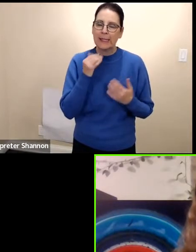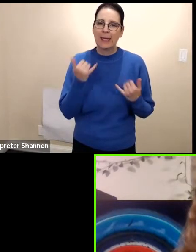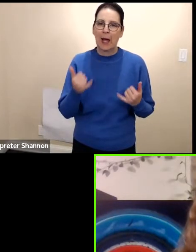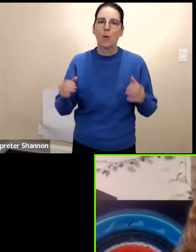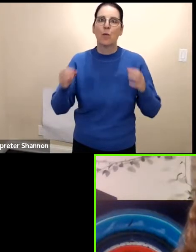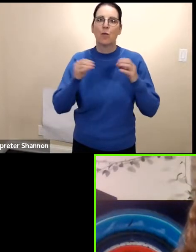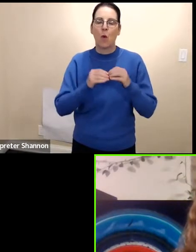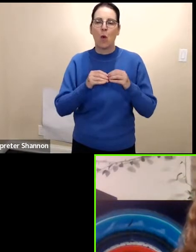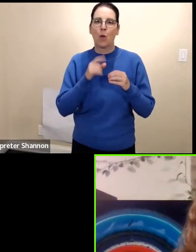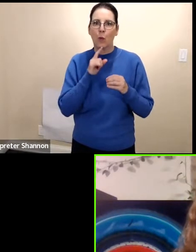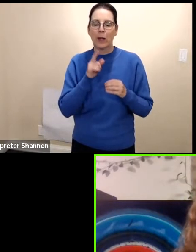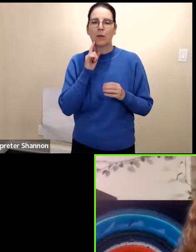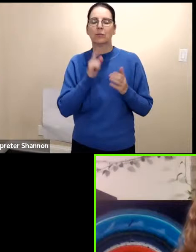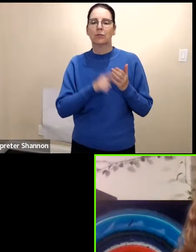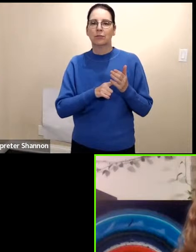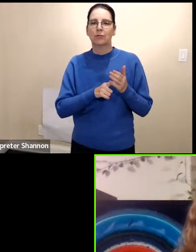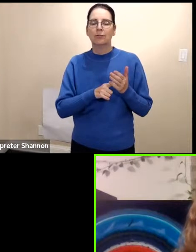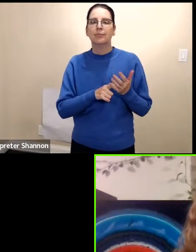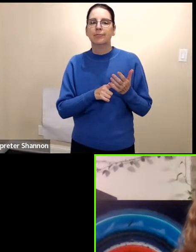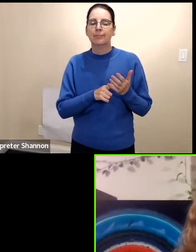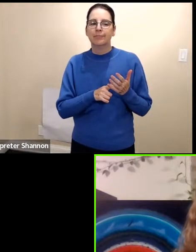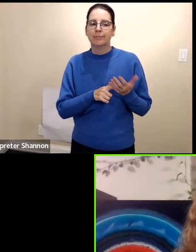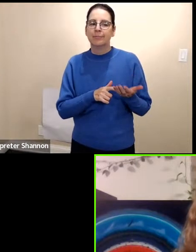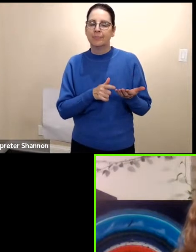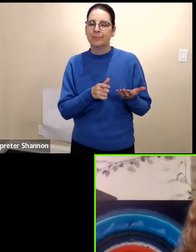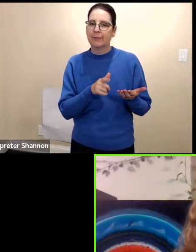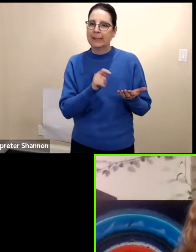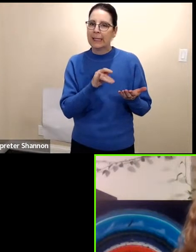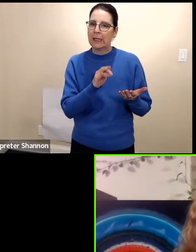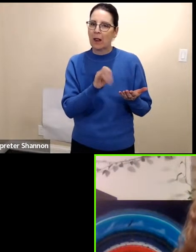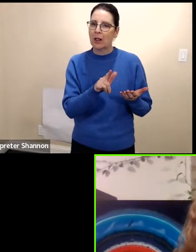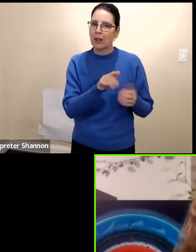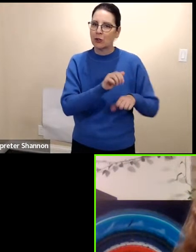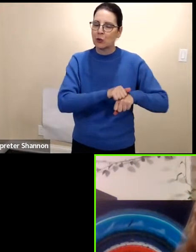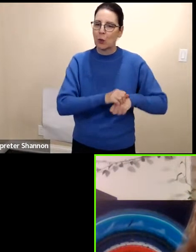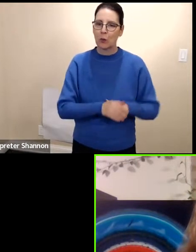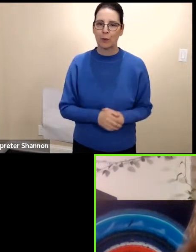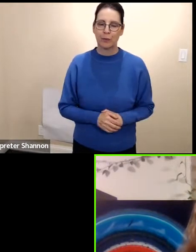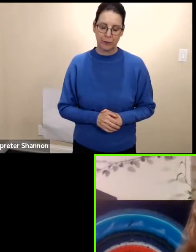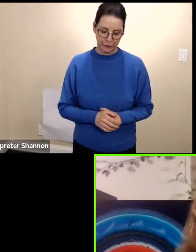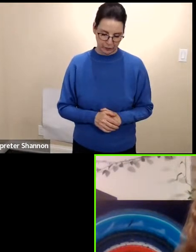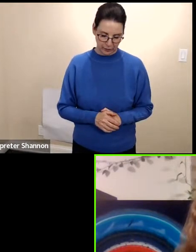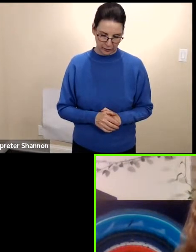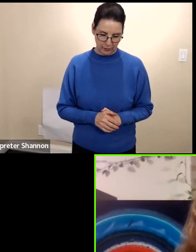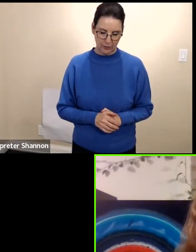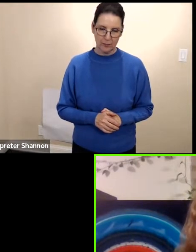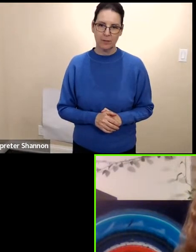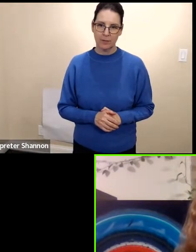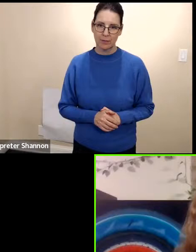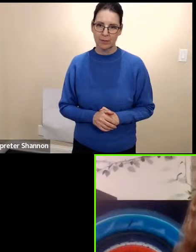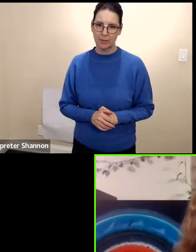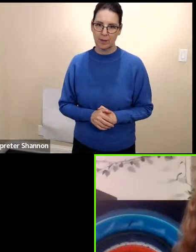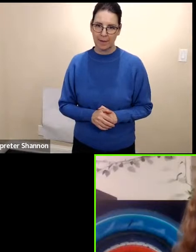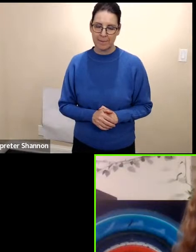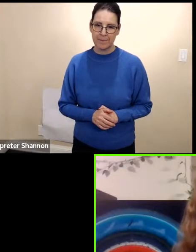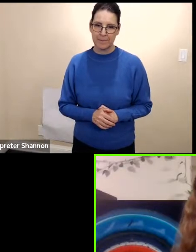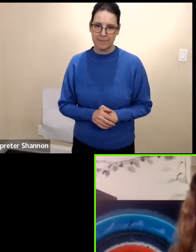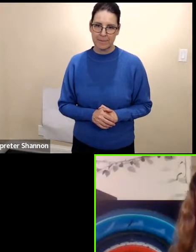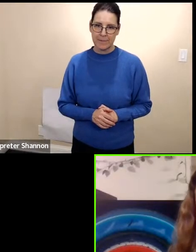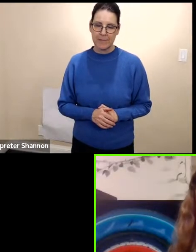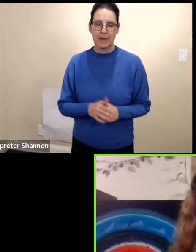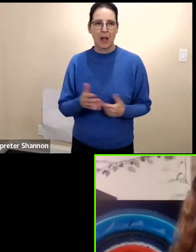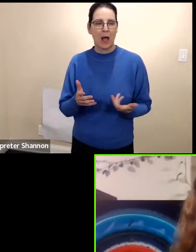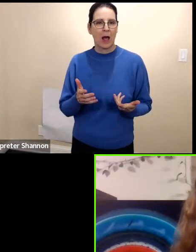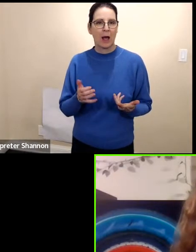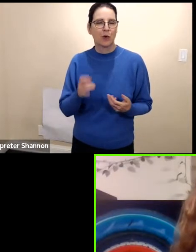it and thinking about um you know the solarian time when this Stone was